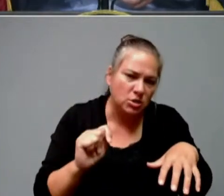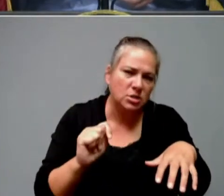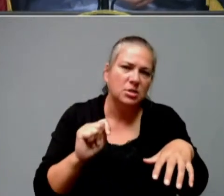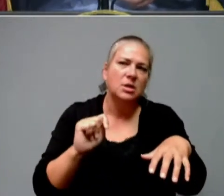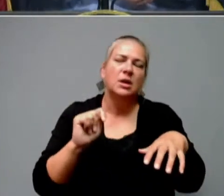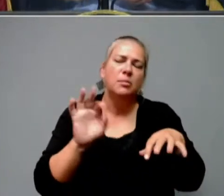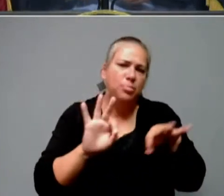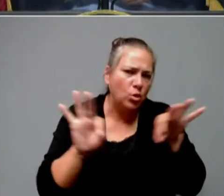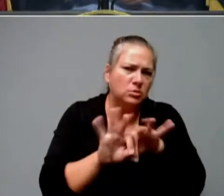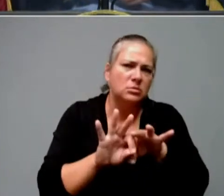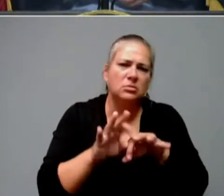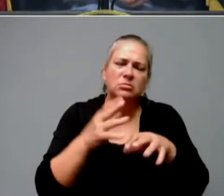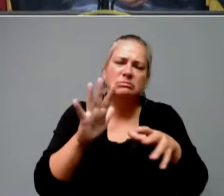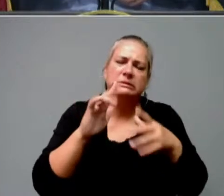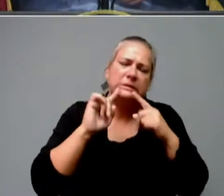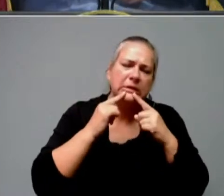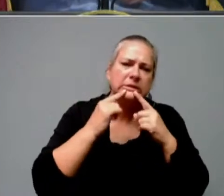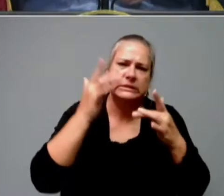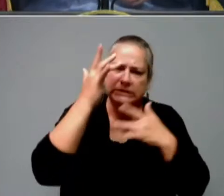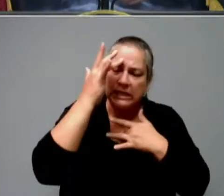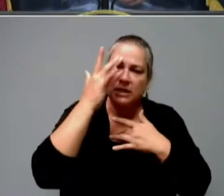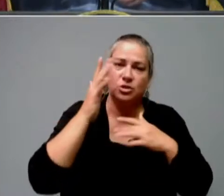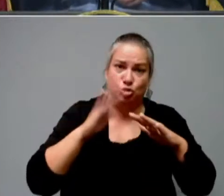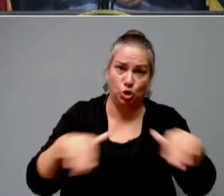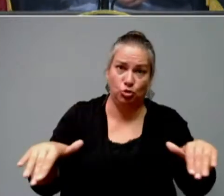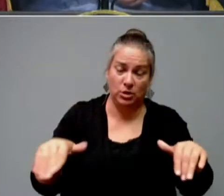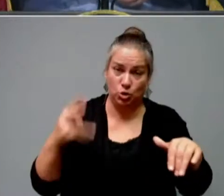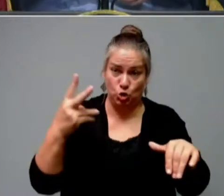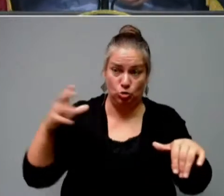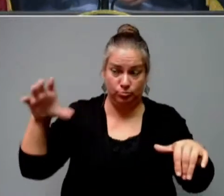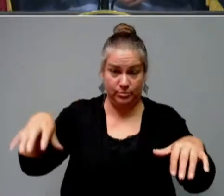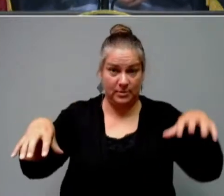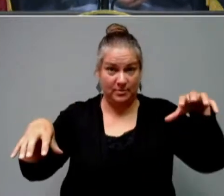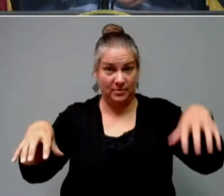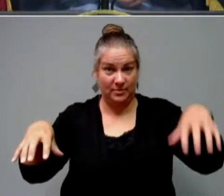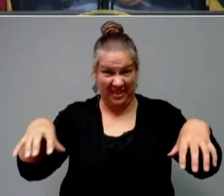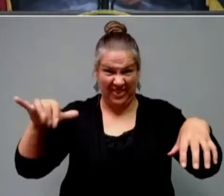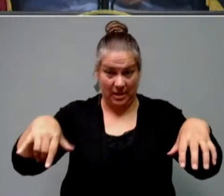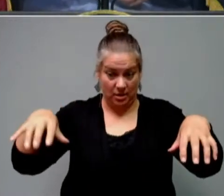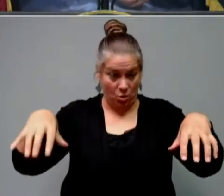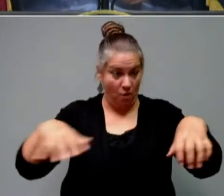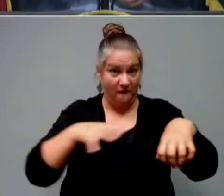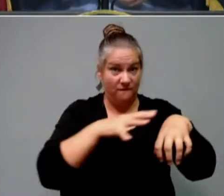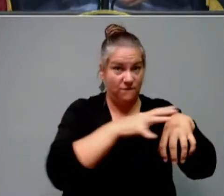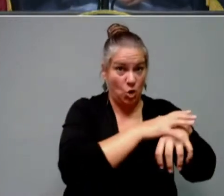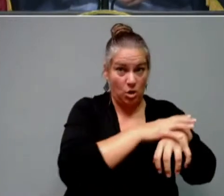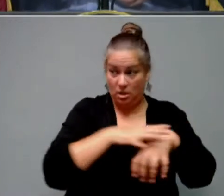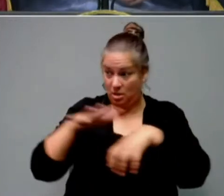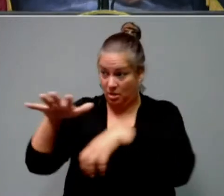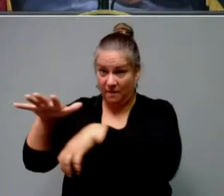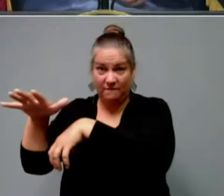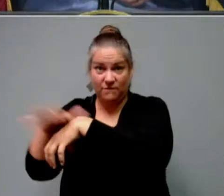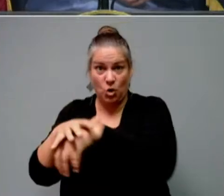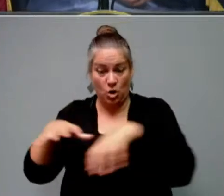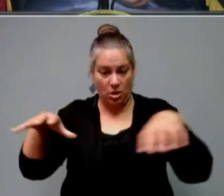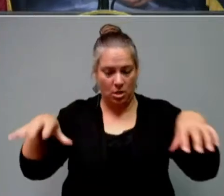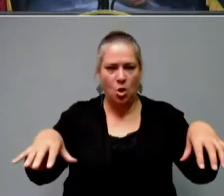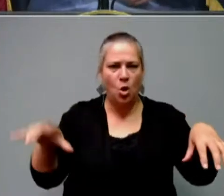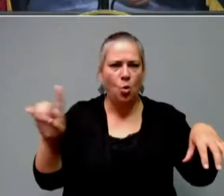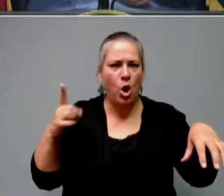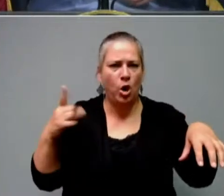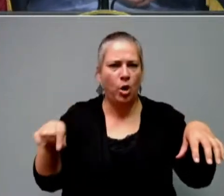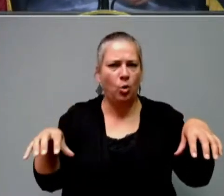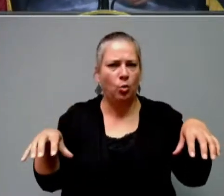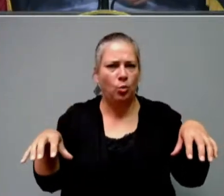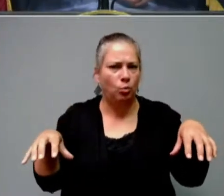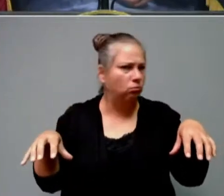are Norton Children's and University of Kentucky. When those places are full and there's no room in the inn, there's nowhere else to send them. And the other